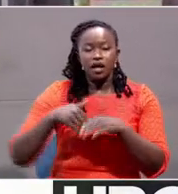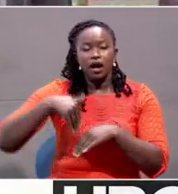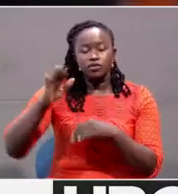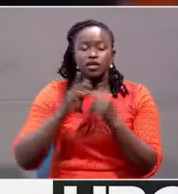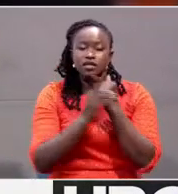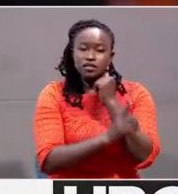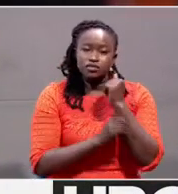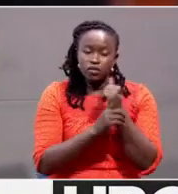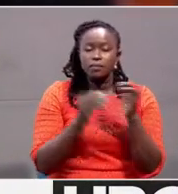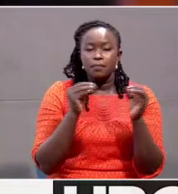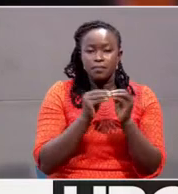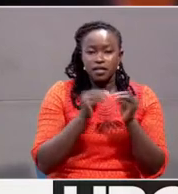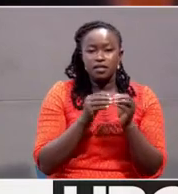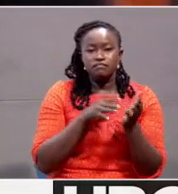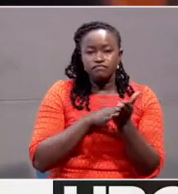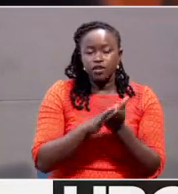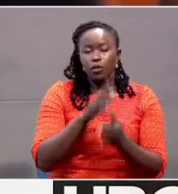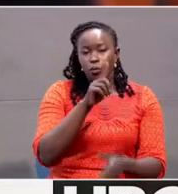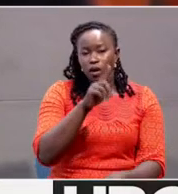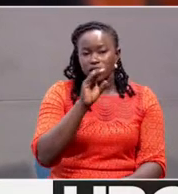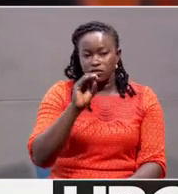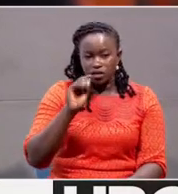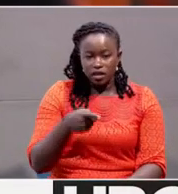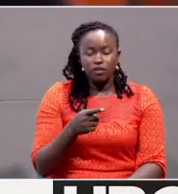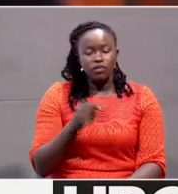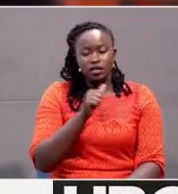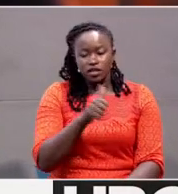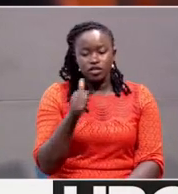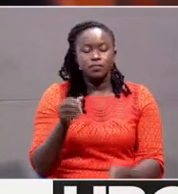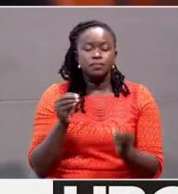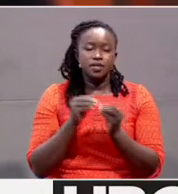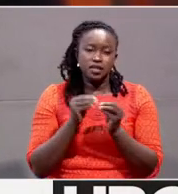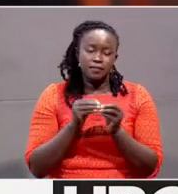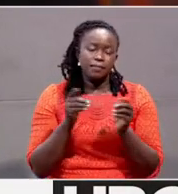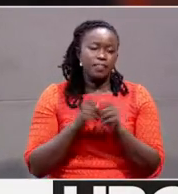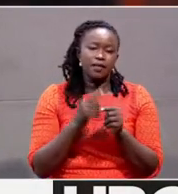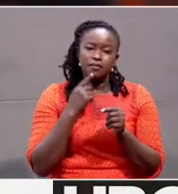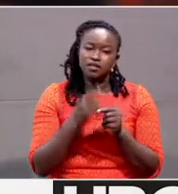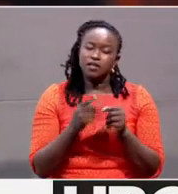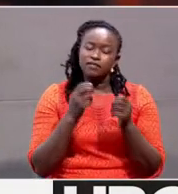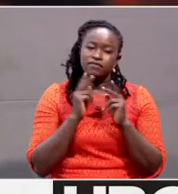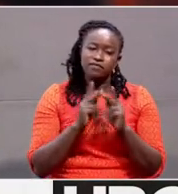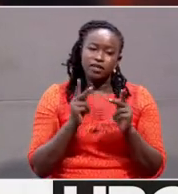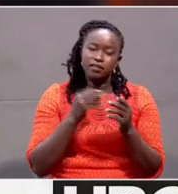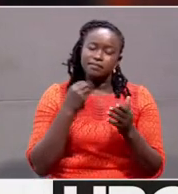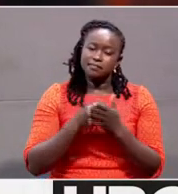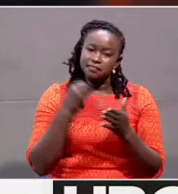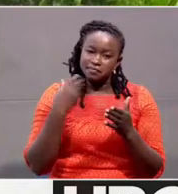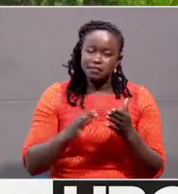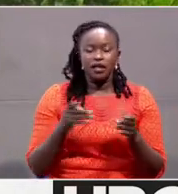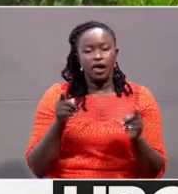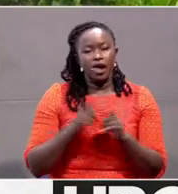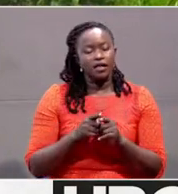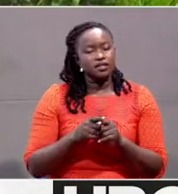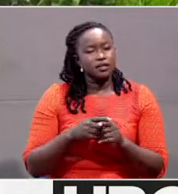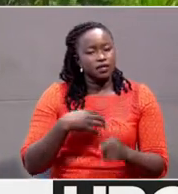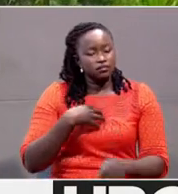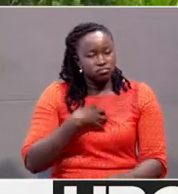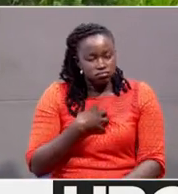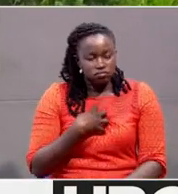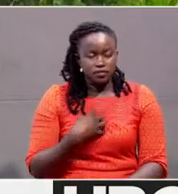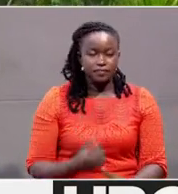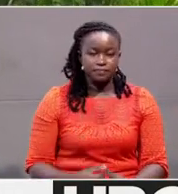for meetings at a cost of 100,000 shillings per meeting, which they say it is very expensive and tedious. We